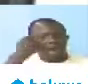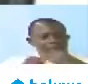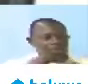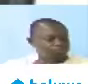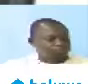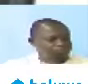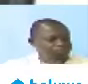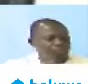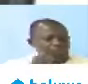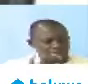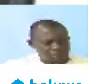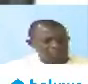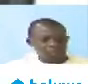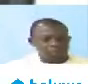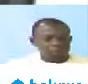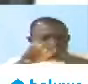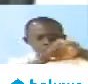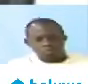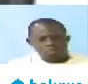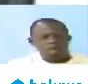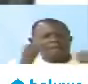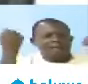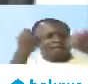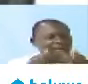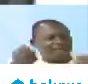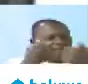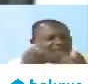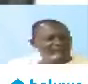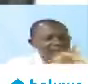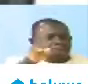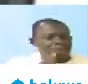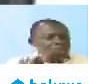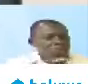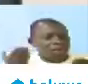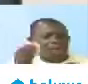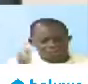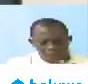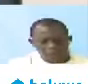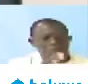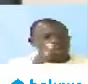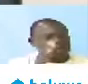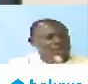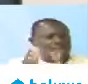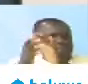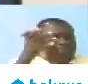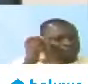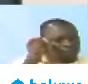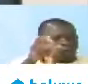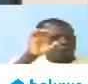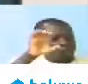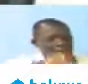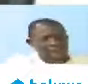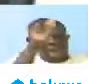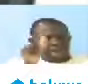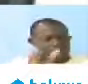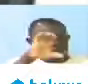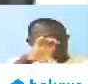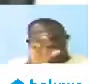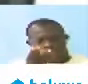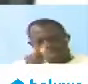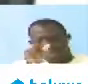the training they'll take you to the war front because in those days they were fighting with Chad. So for left hand of woman of our